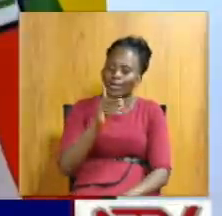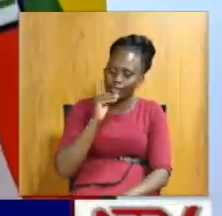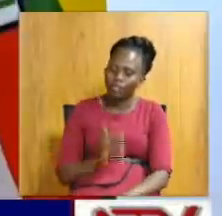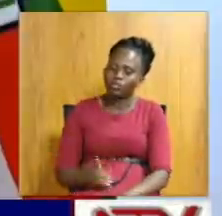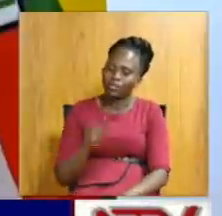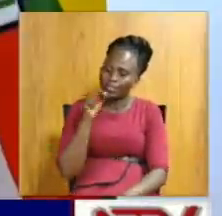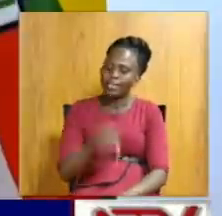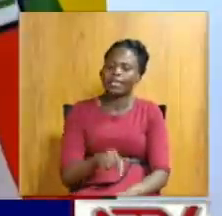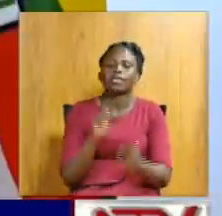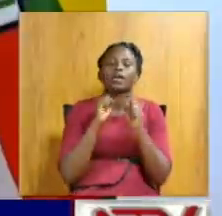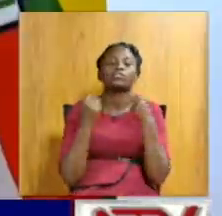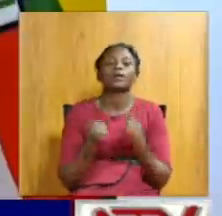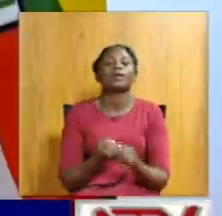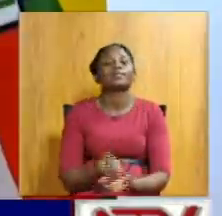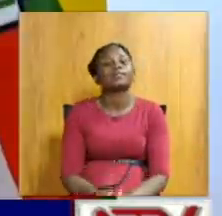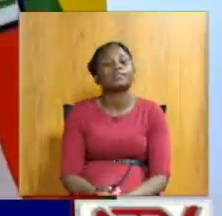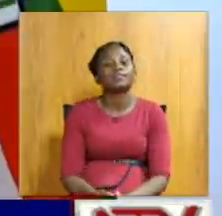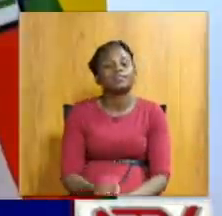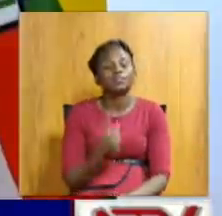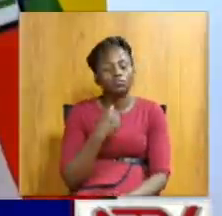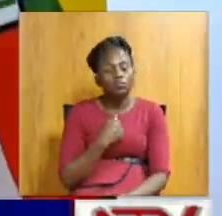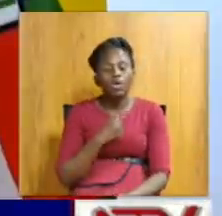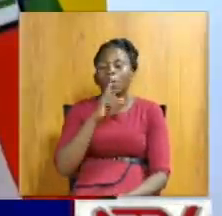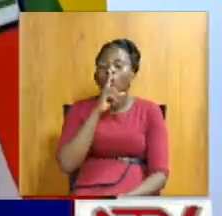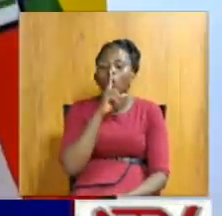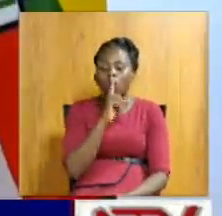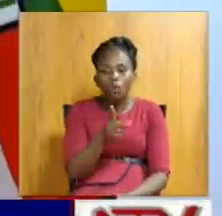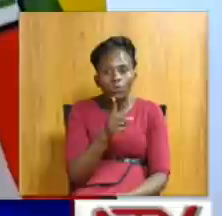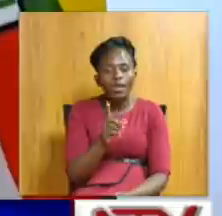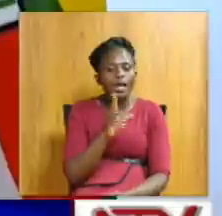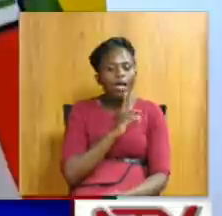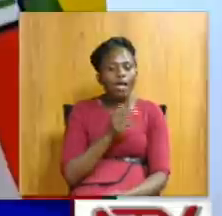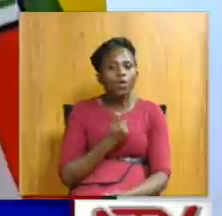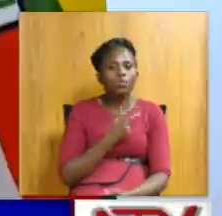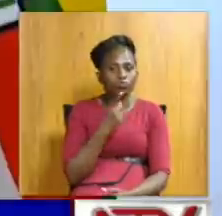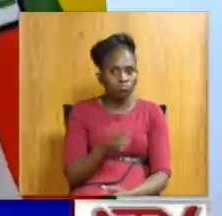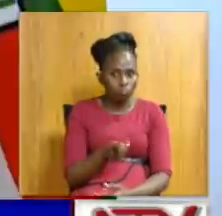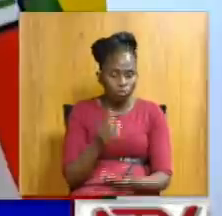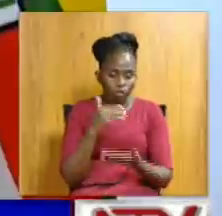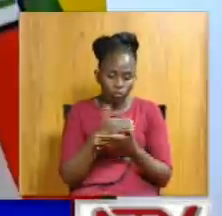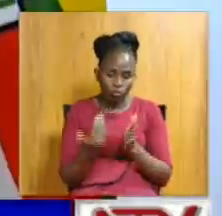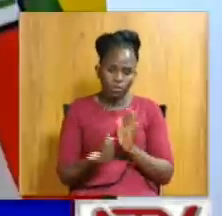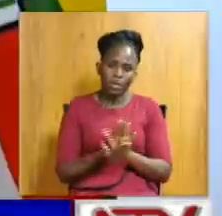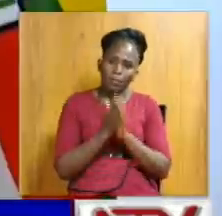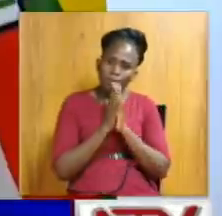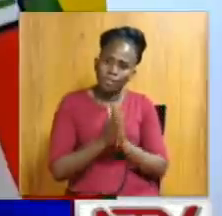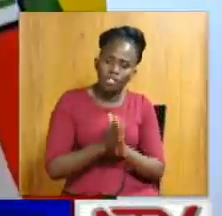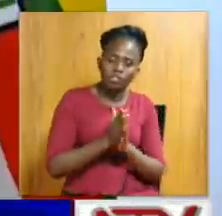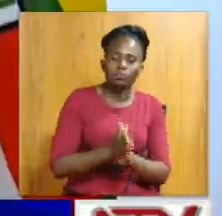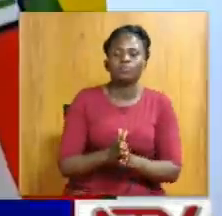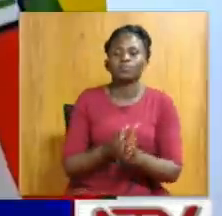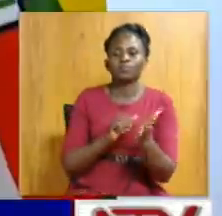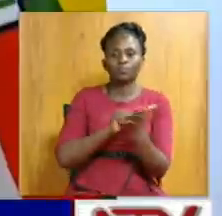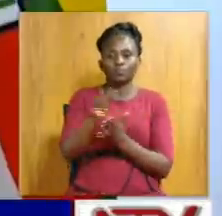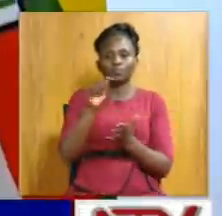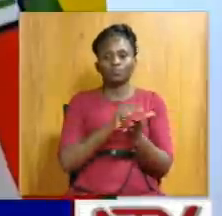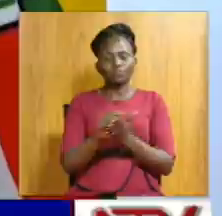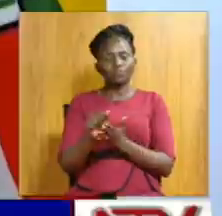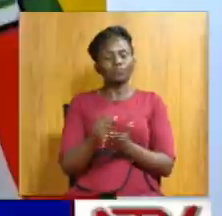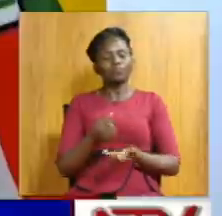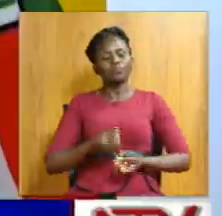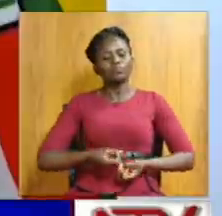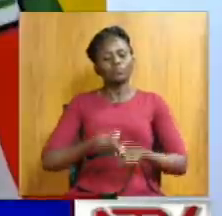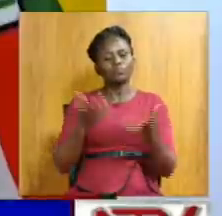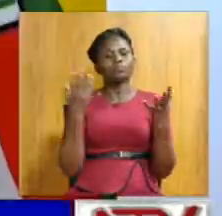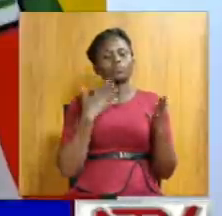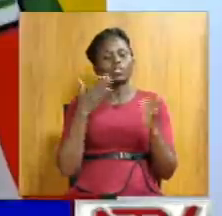society. I hereby direct our media unit to publicize these guidelines so that the public